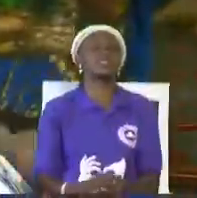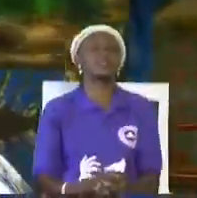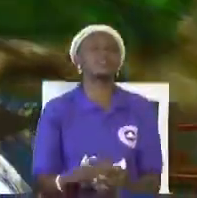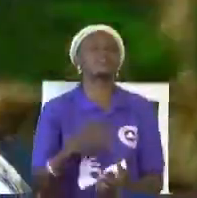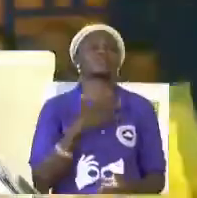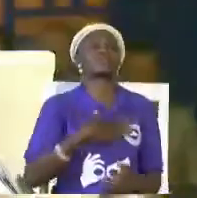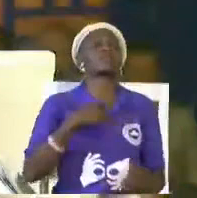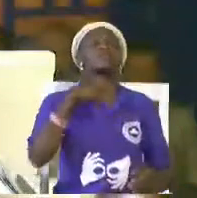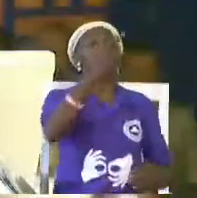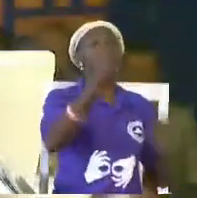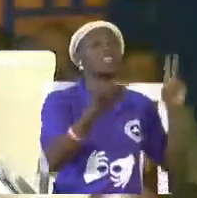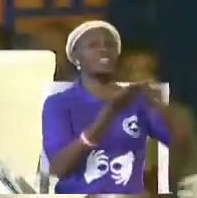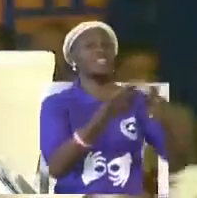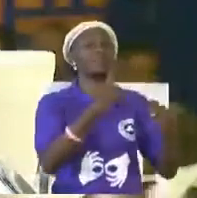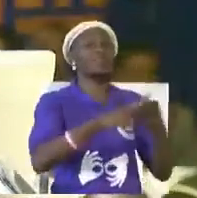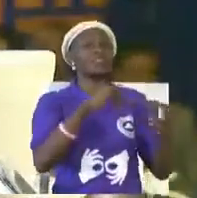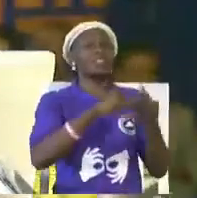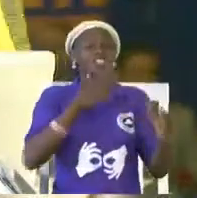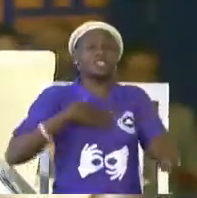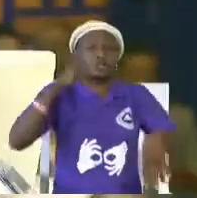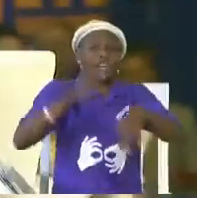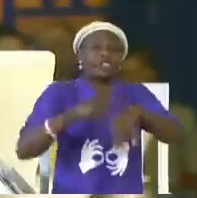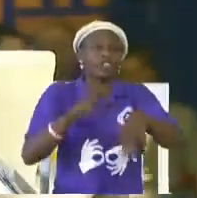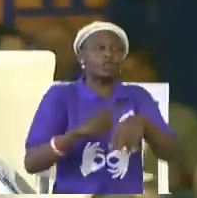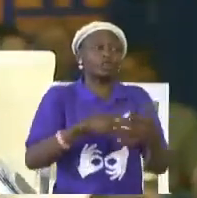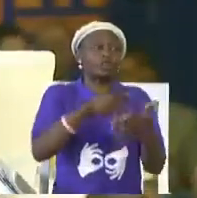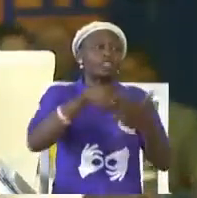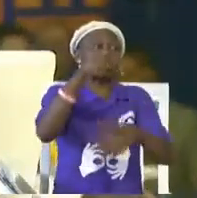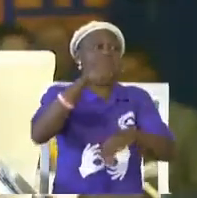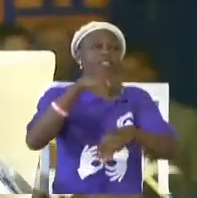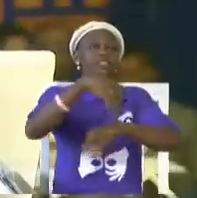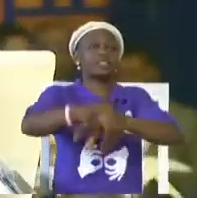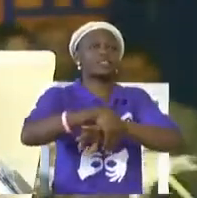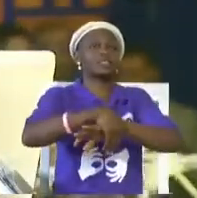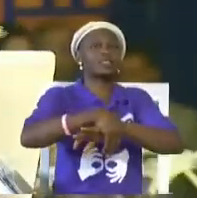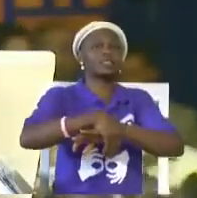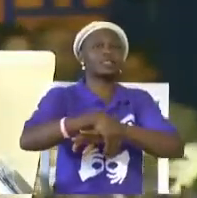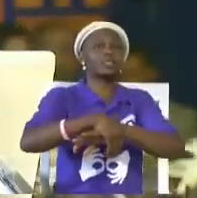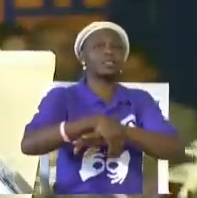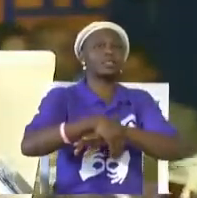Please tell your neighbors, it is my turn tonight.